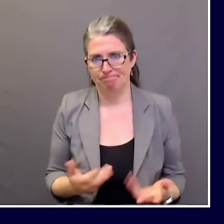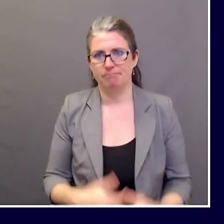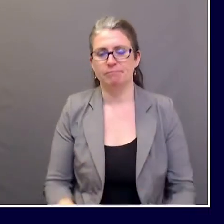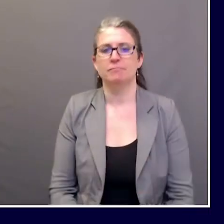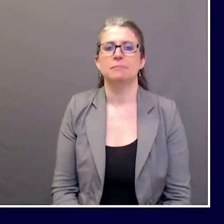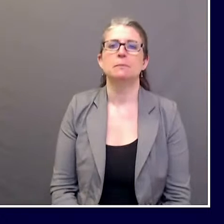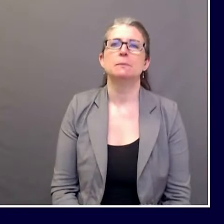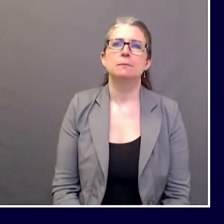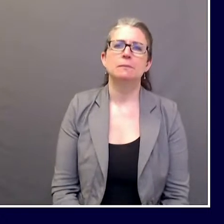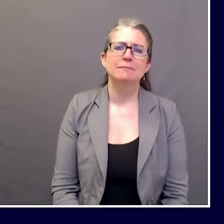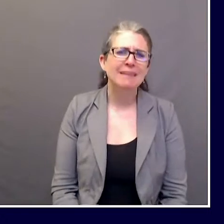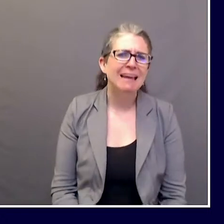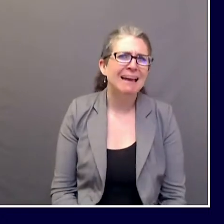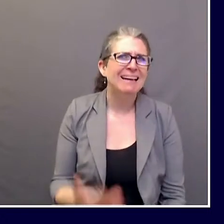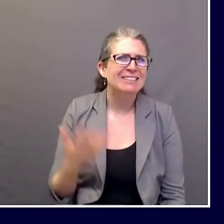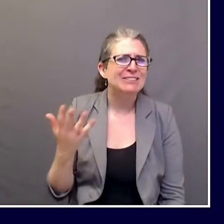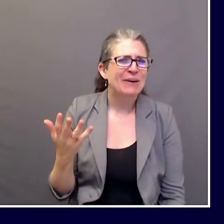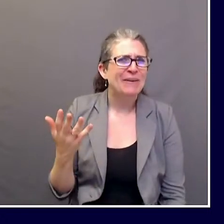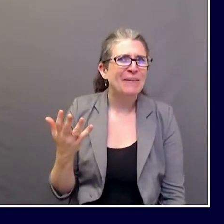us anything?